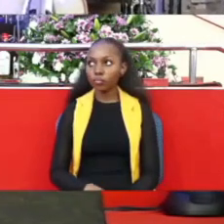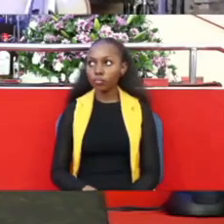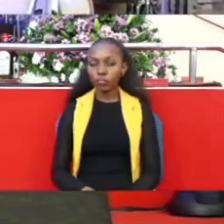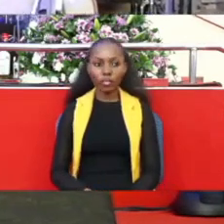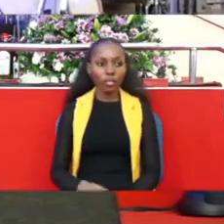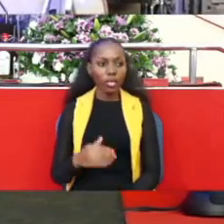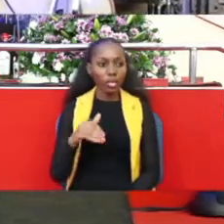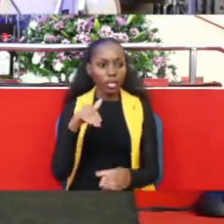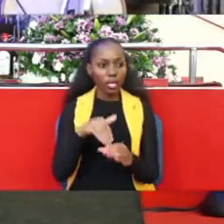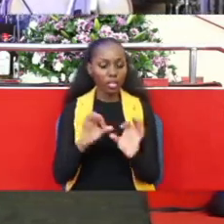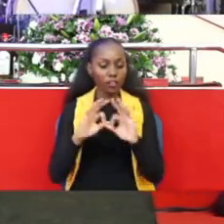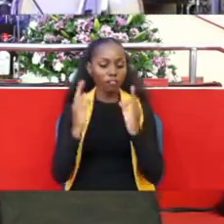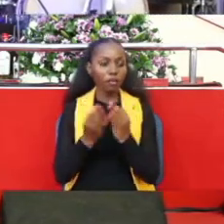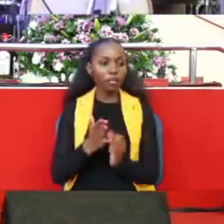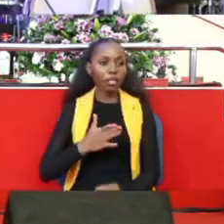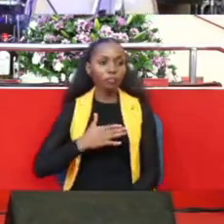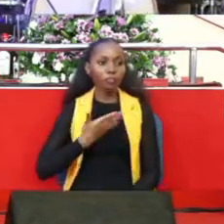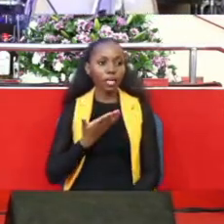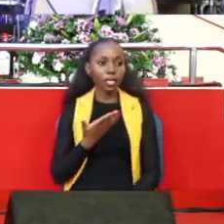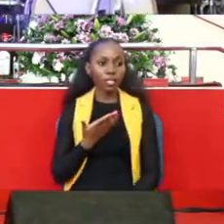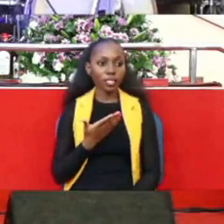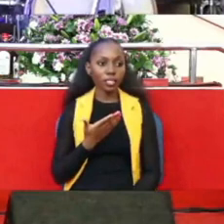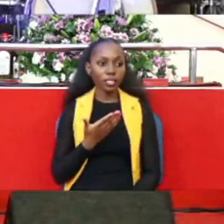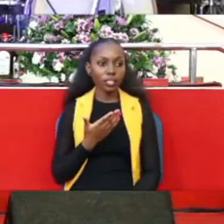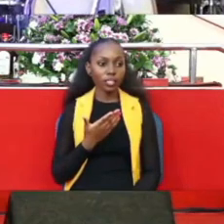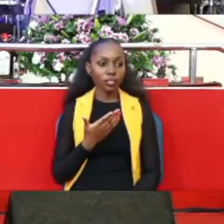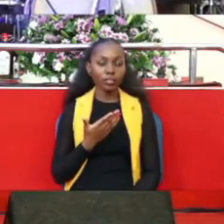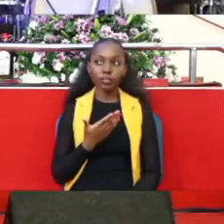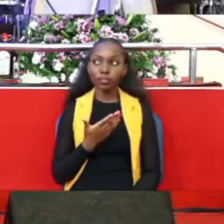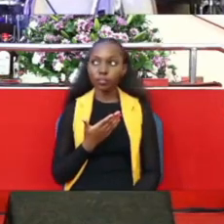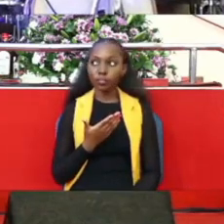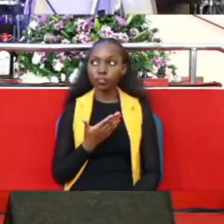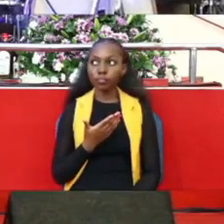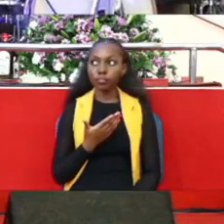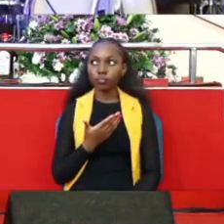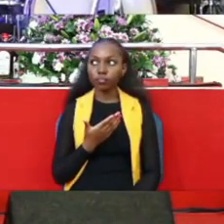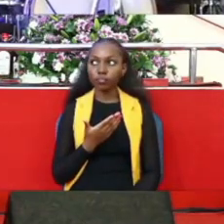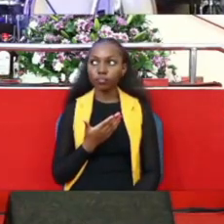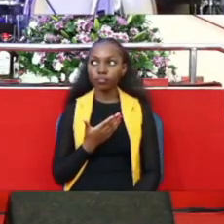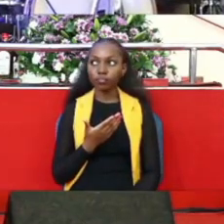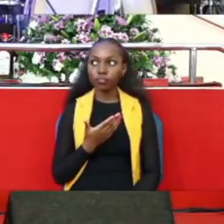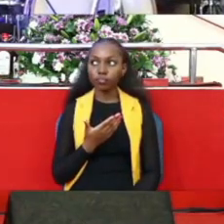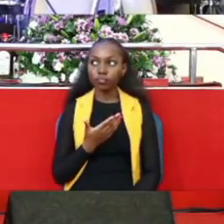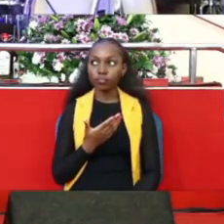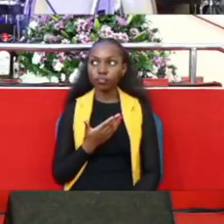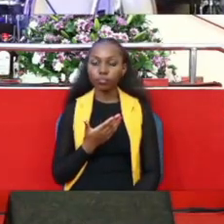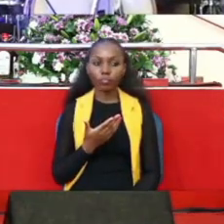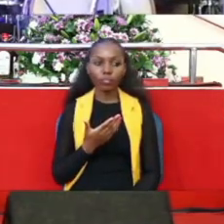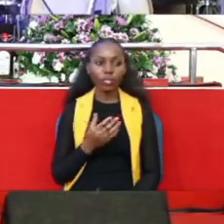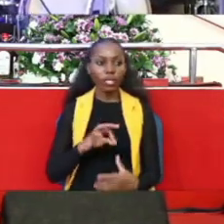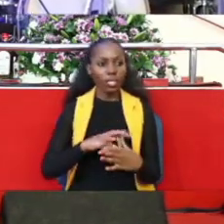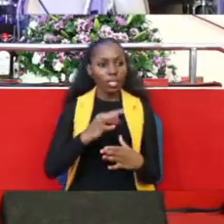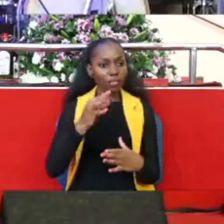kwenye nimetoka katika familia yetu, within the larger family, katika familia yale ambayo ni kubwa, the spirit that used to operate there,